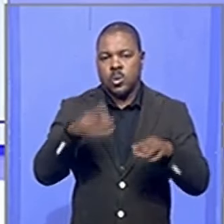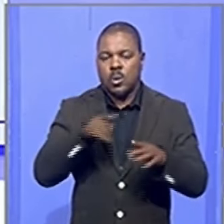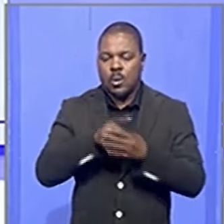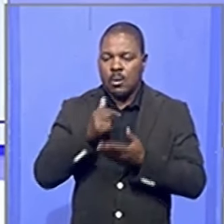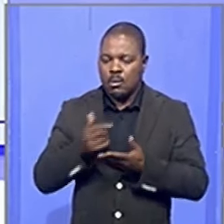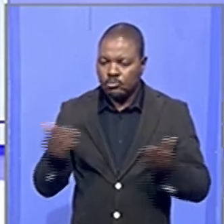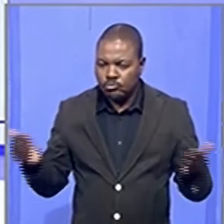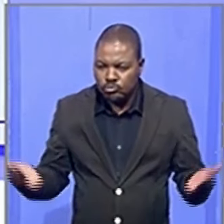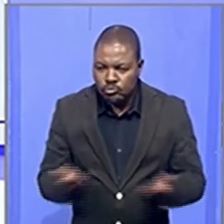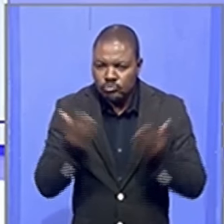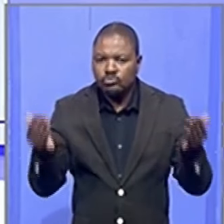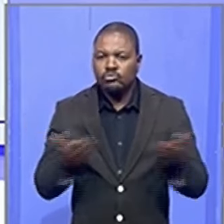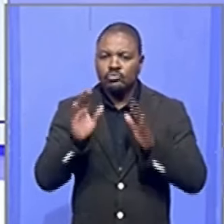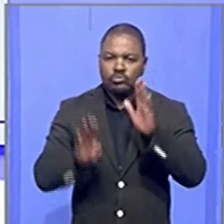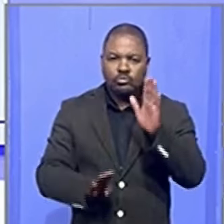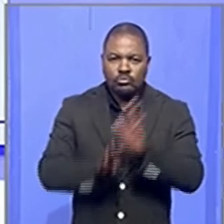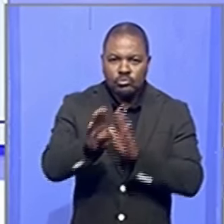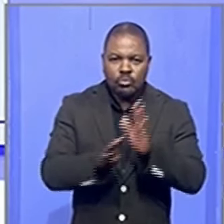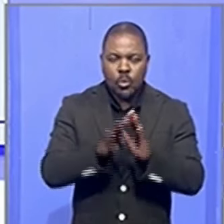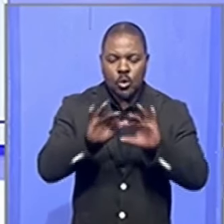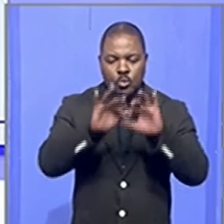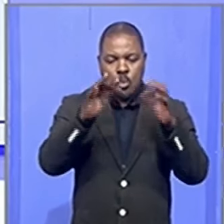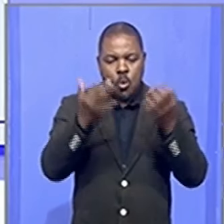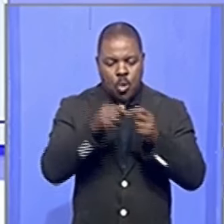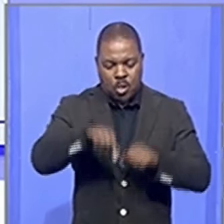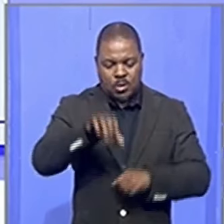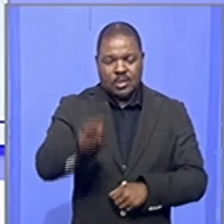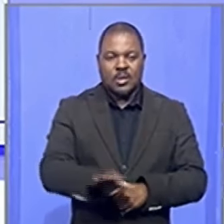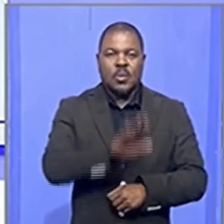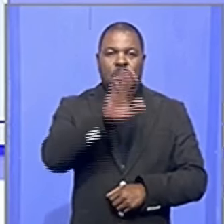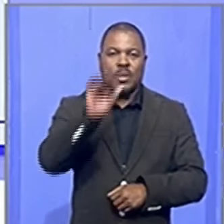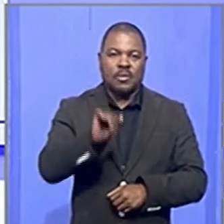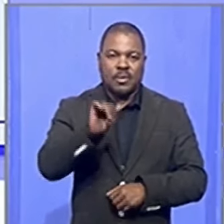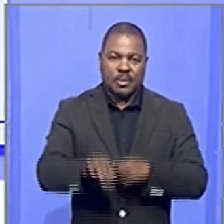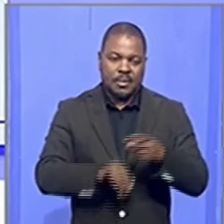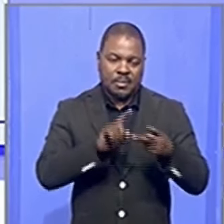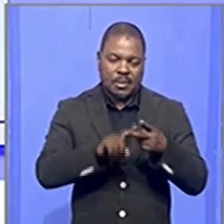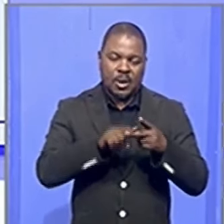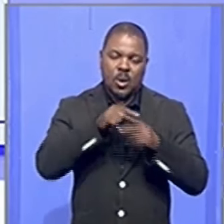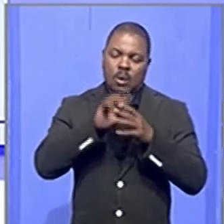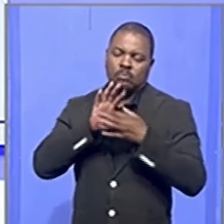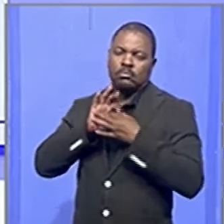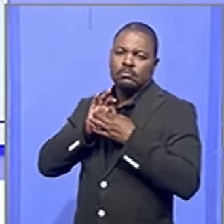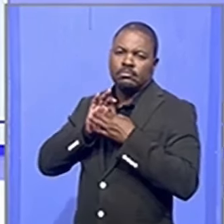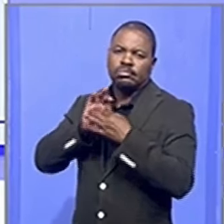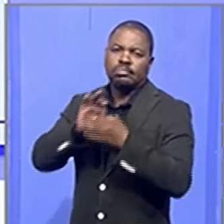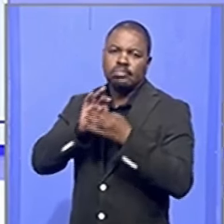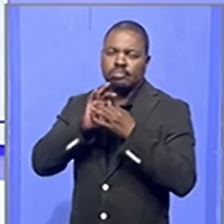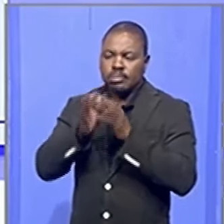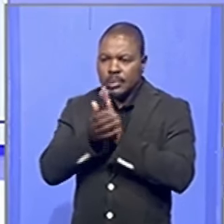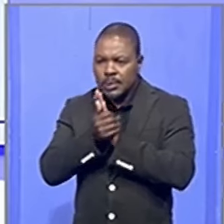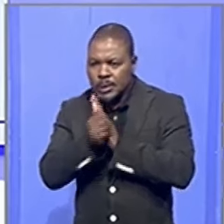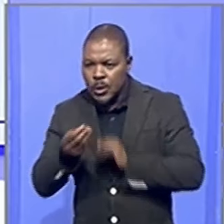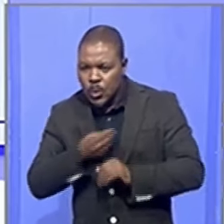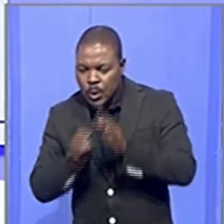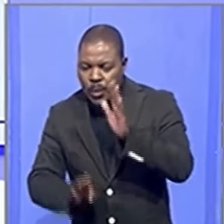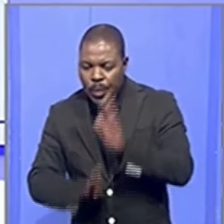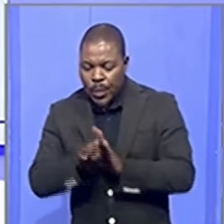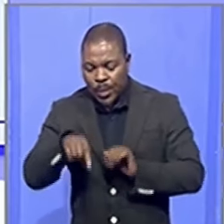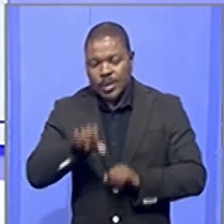yona go hlatlogeng ga kgole ya maoto ka mono Afrika Borwa go akaretša le boikgafo bja gagwe go tšweletšeng talente ya baswa ka